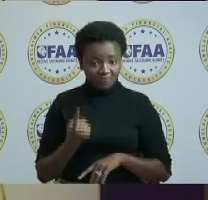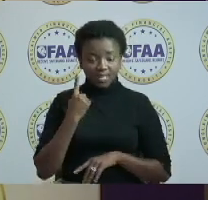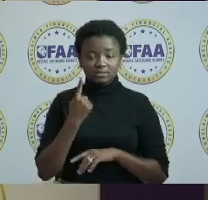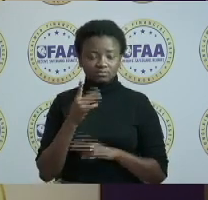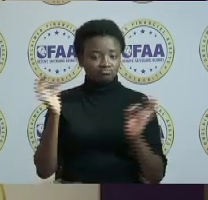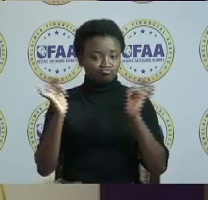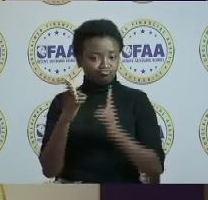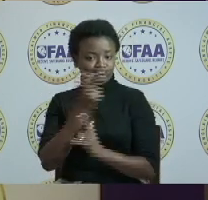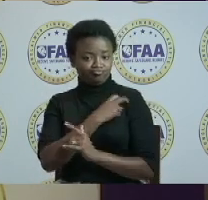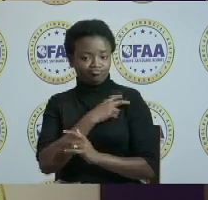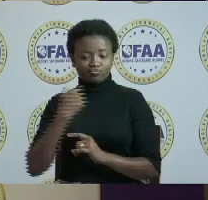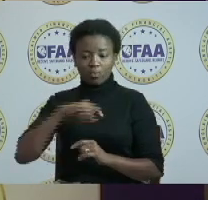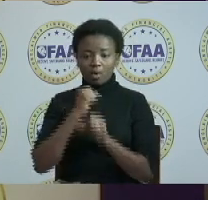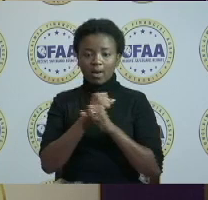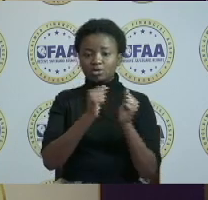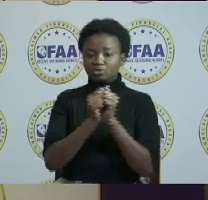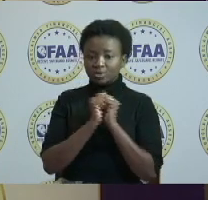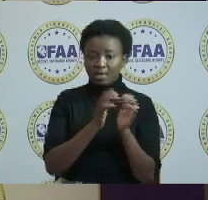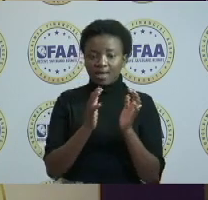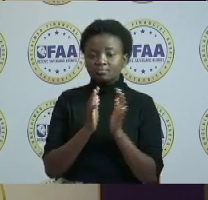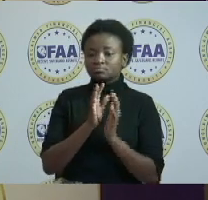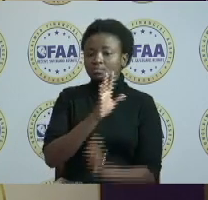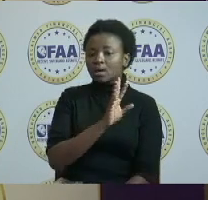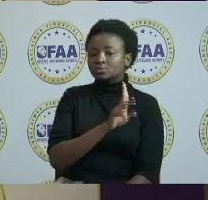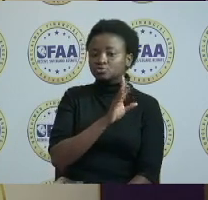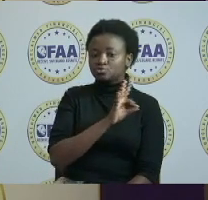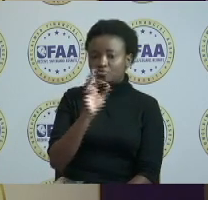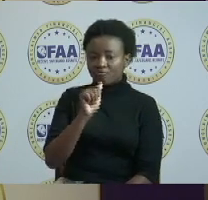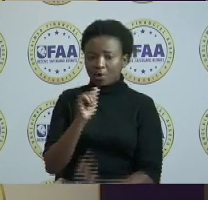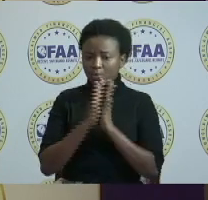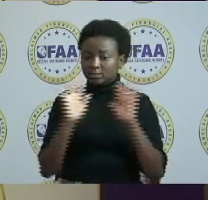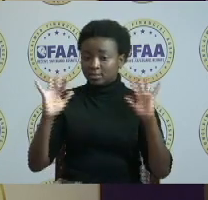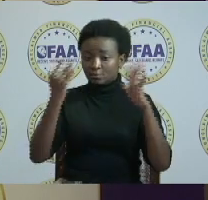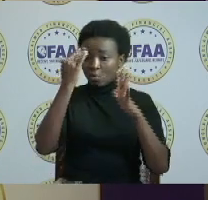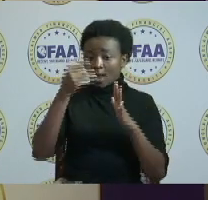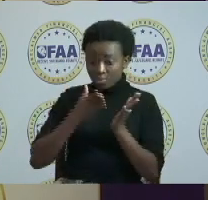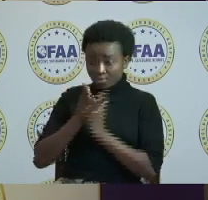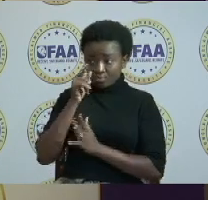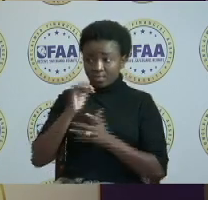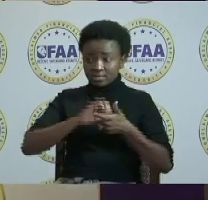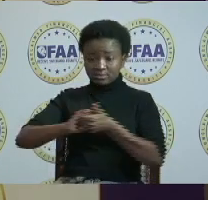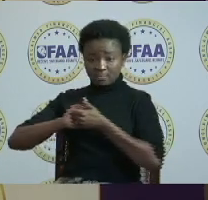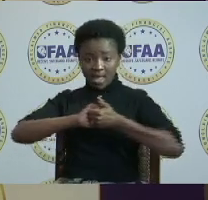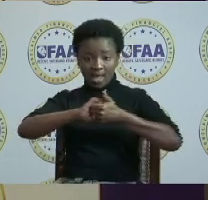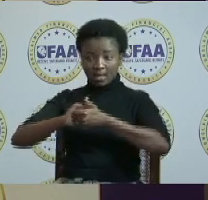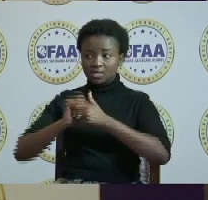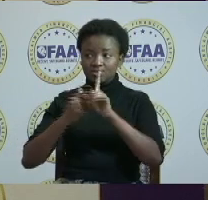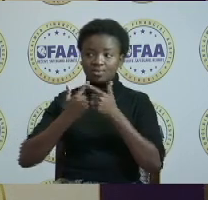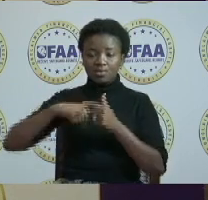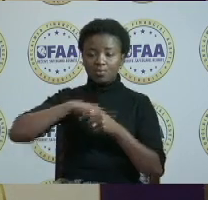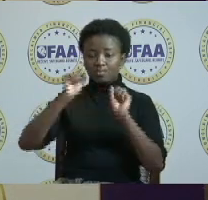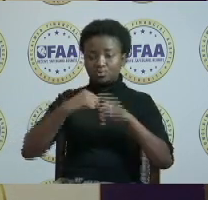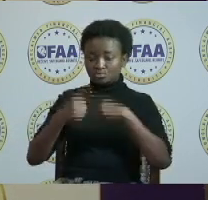the Unclaimed Financial Assets Authority because it's through such engagements that we can continue